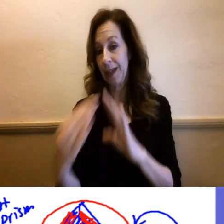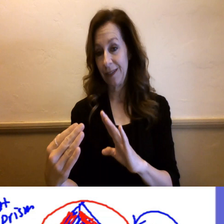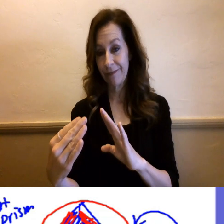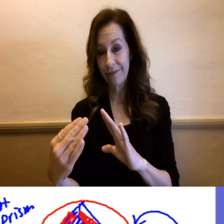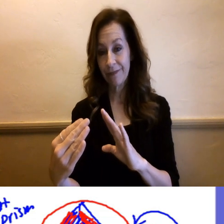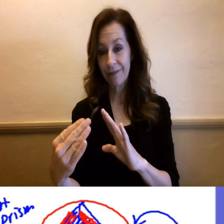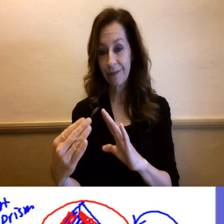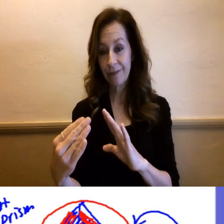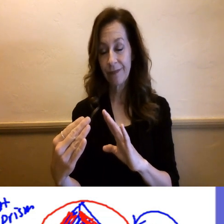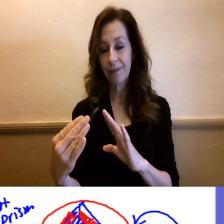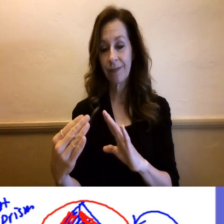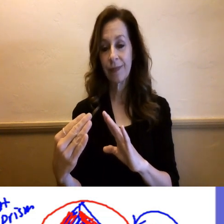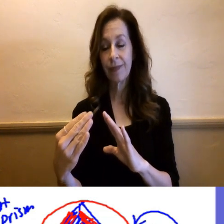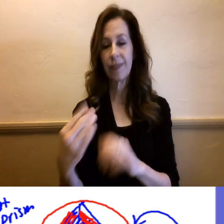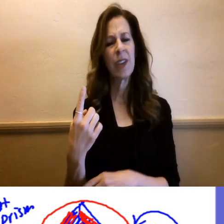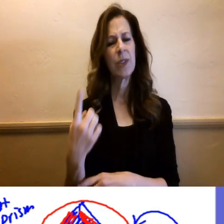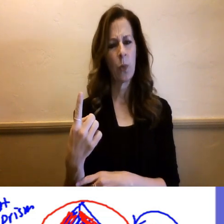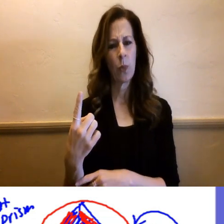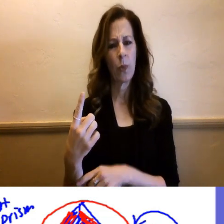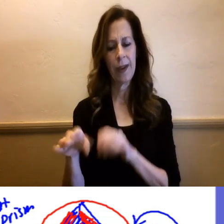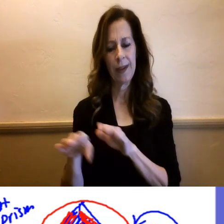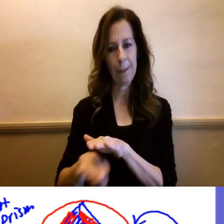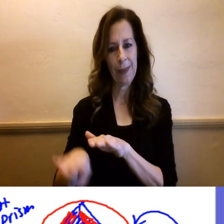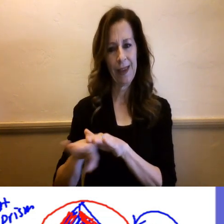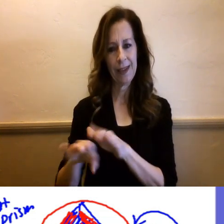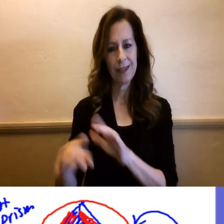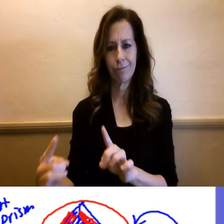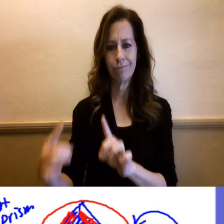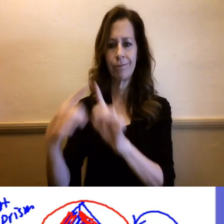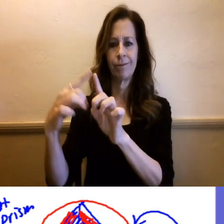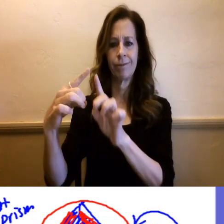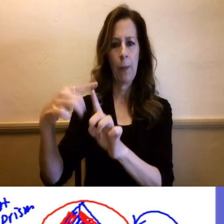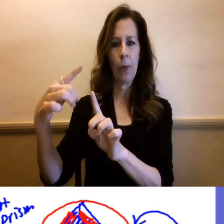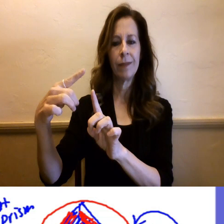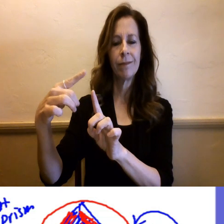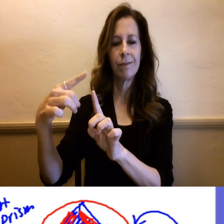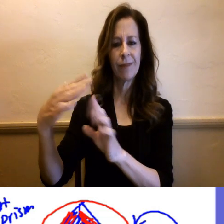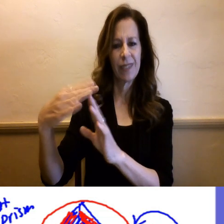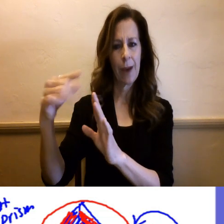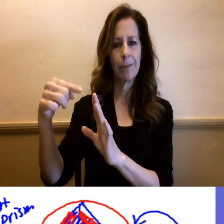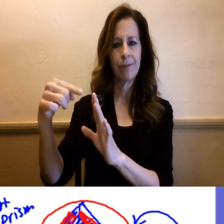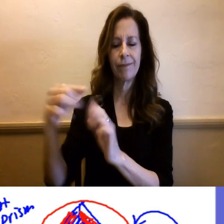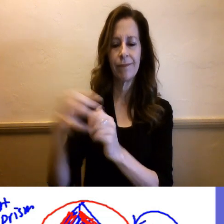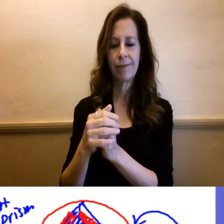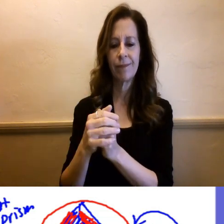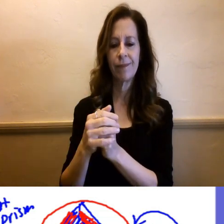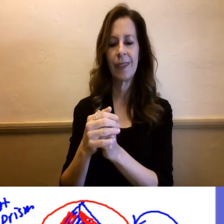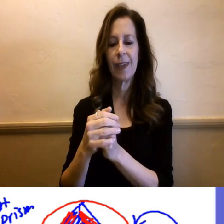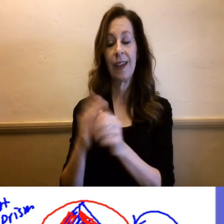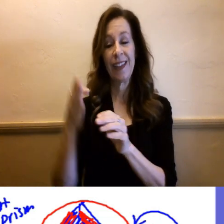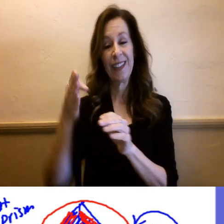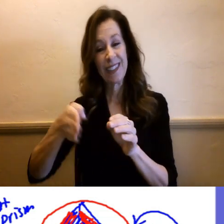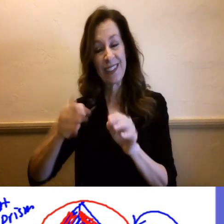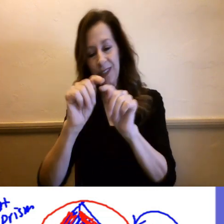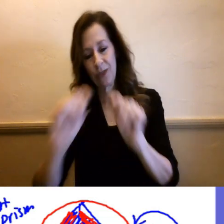pyramids have only one base that comes to a point at the top. And it has